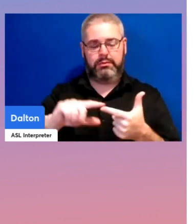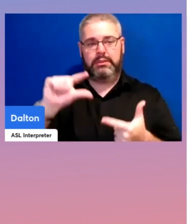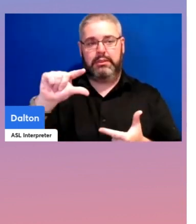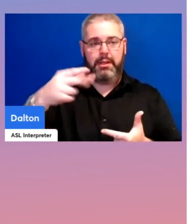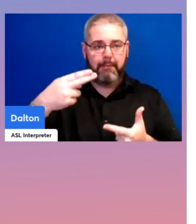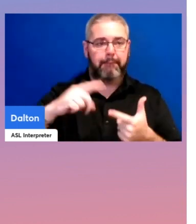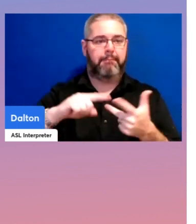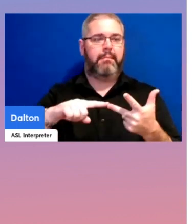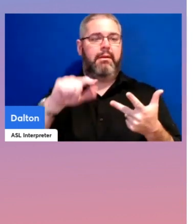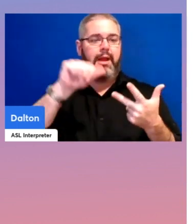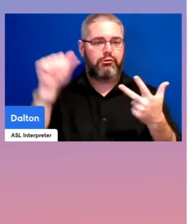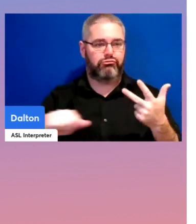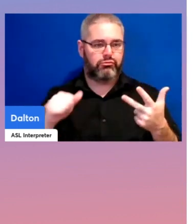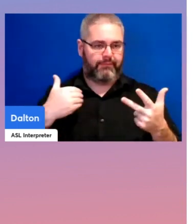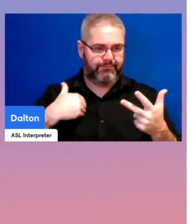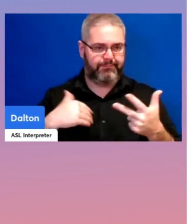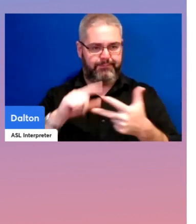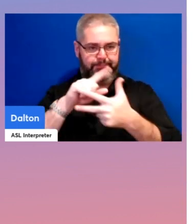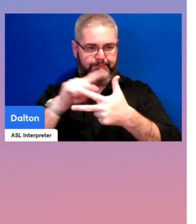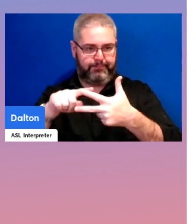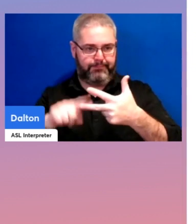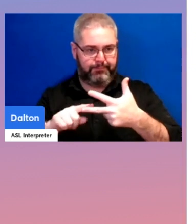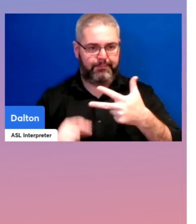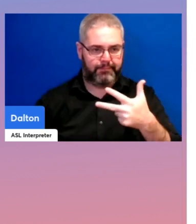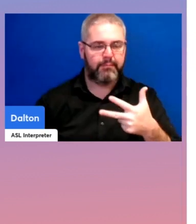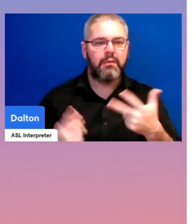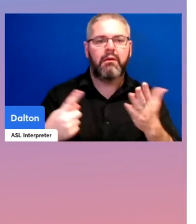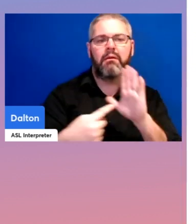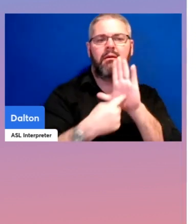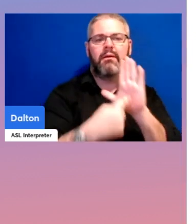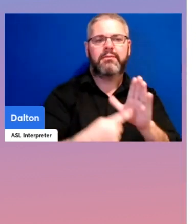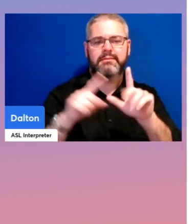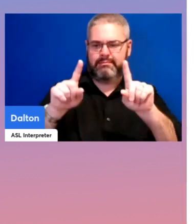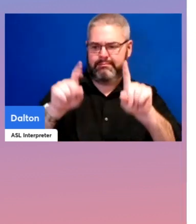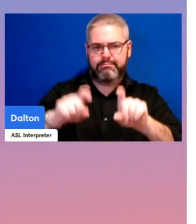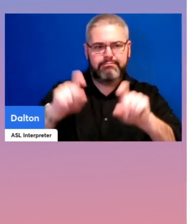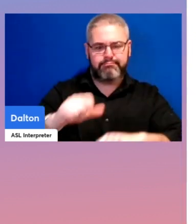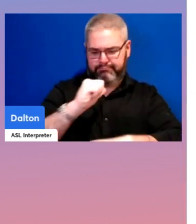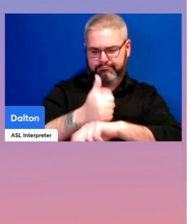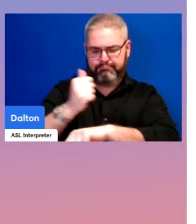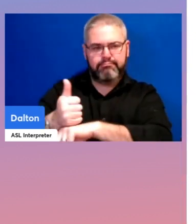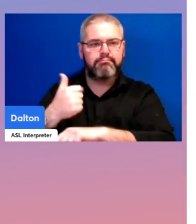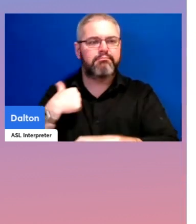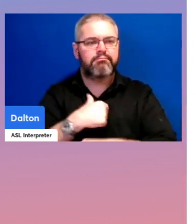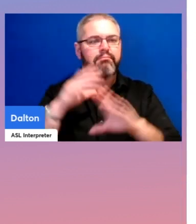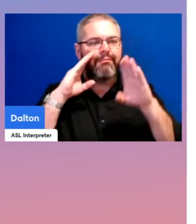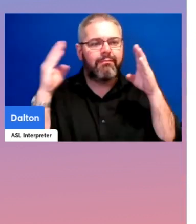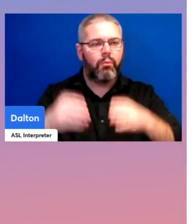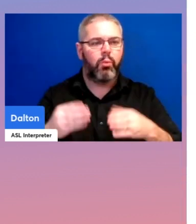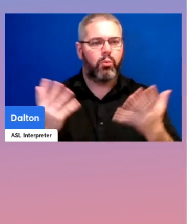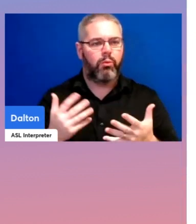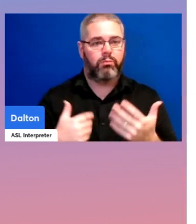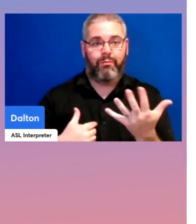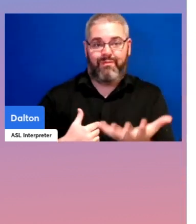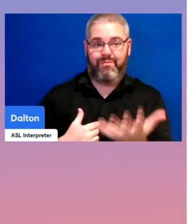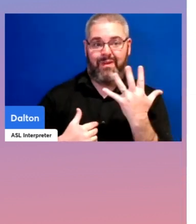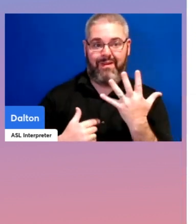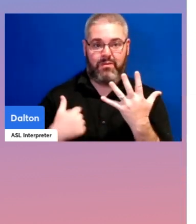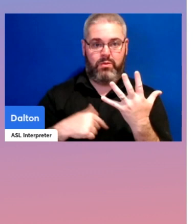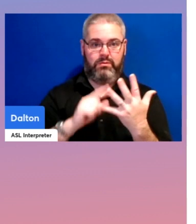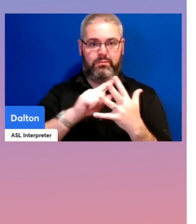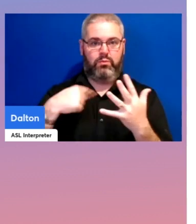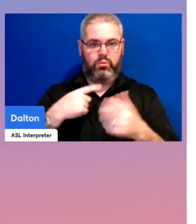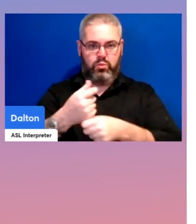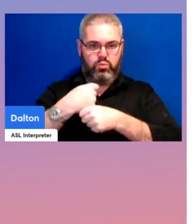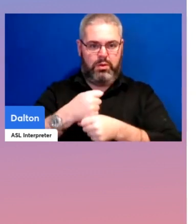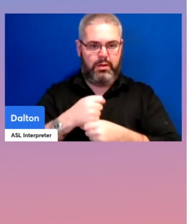Azure. So to illustrate the test framework, I will be concentrating on these 5 modules that we have created.